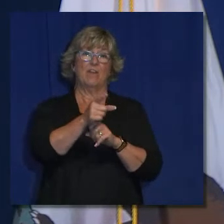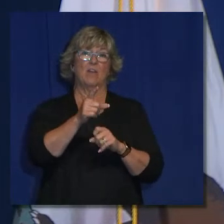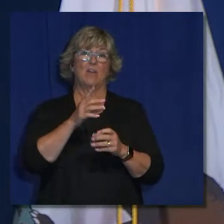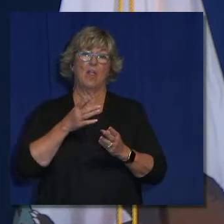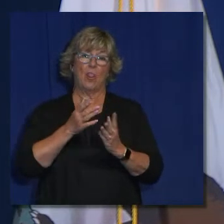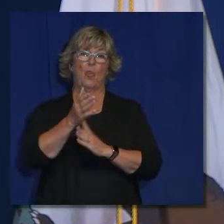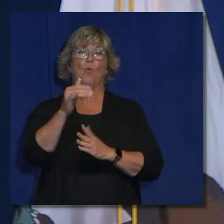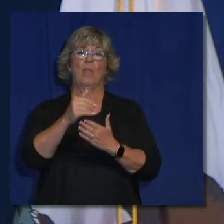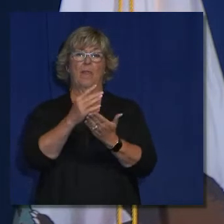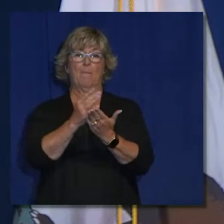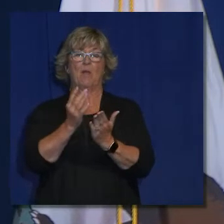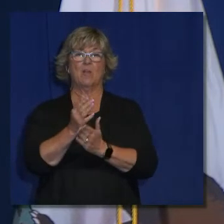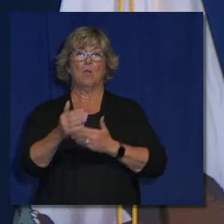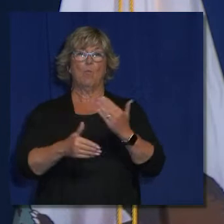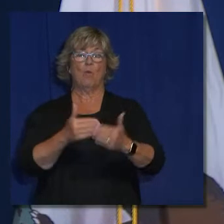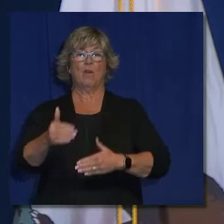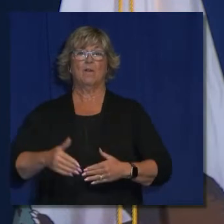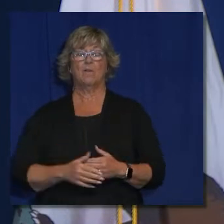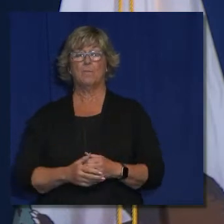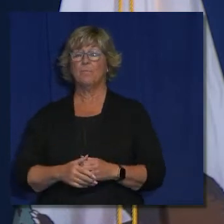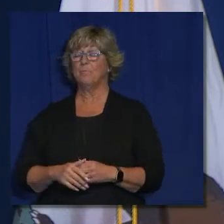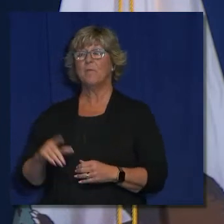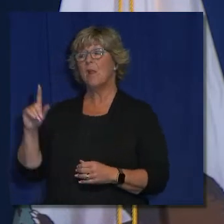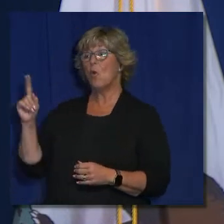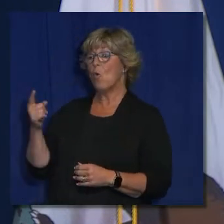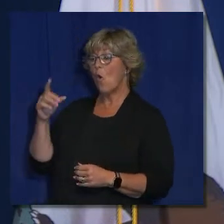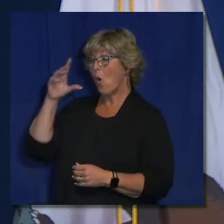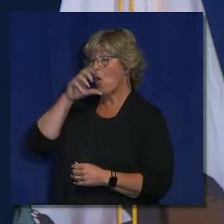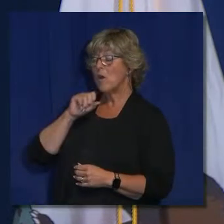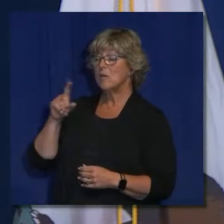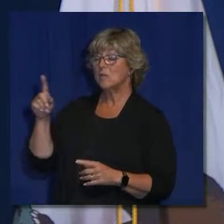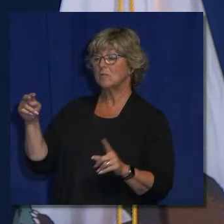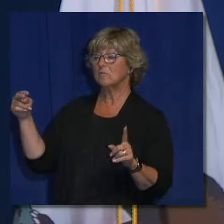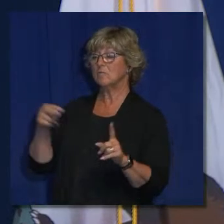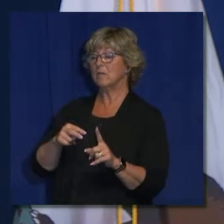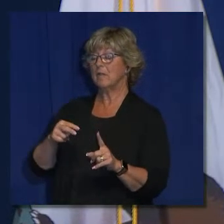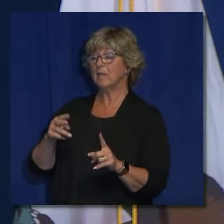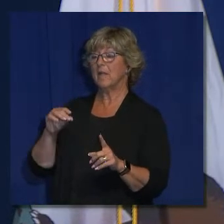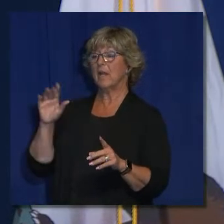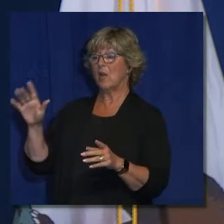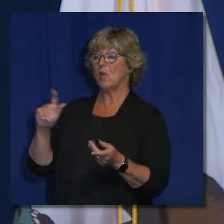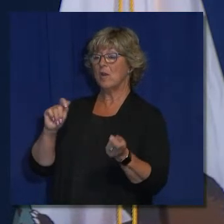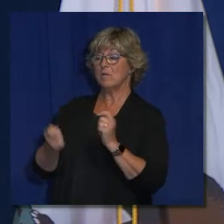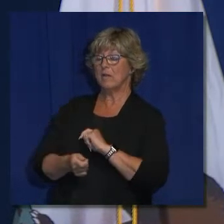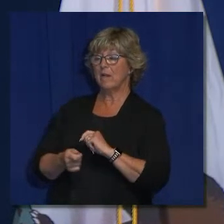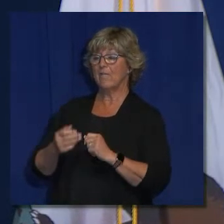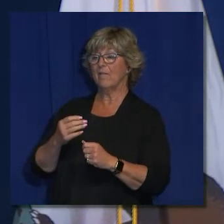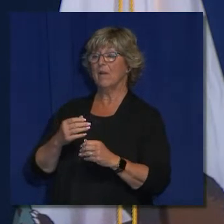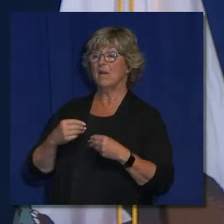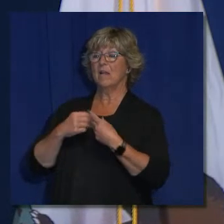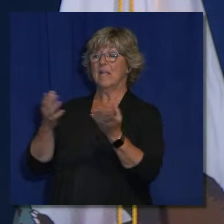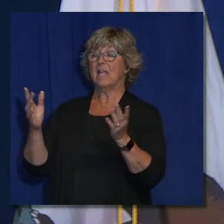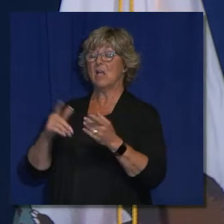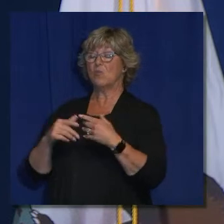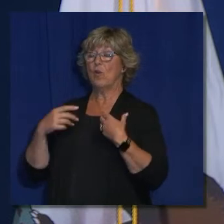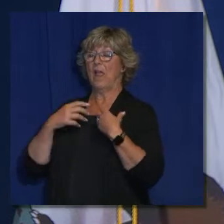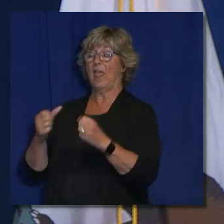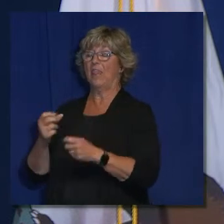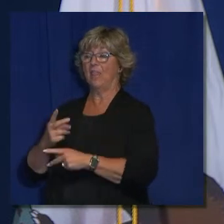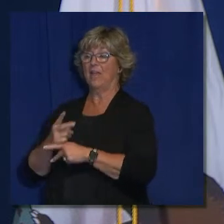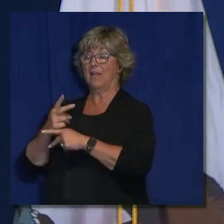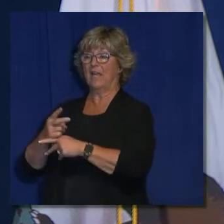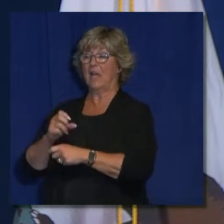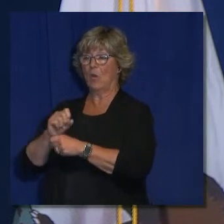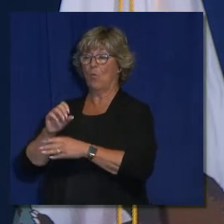throughout this budget process. It was only assumed because your budget and your revise gives this money to healthcare workers and nursing home